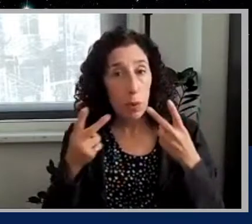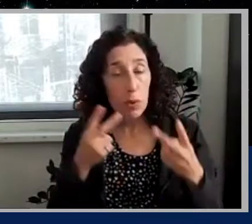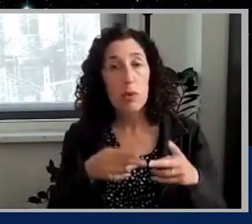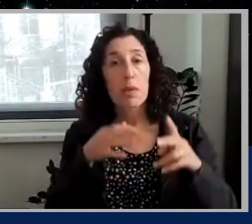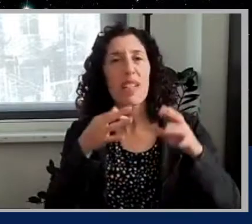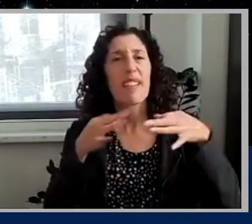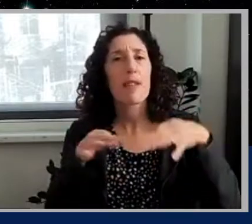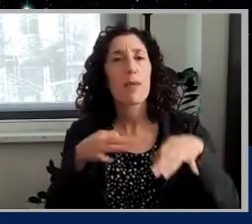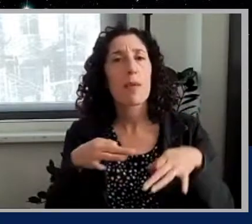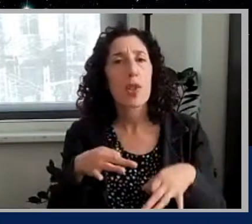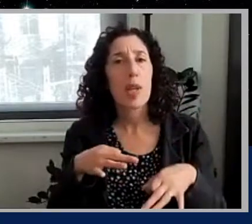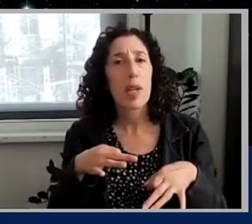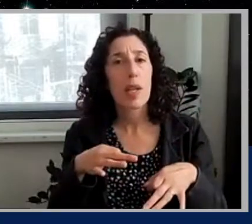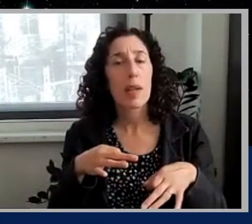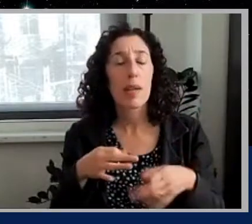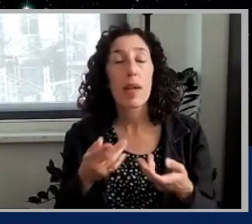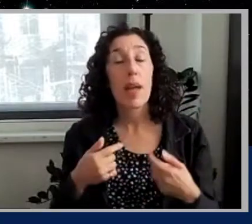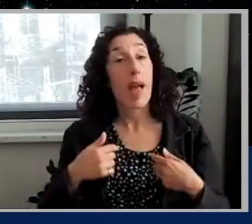important